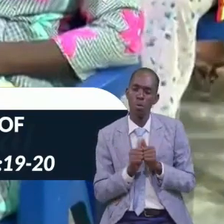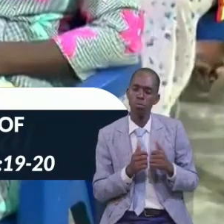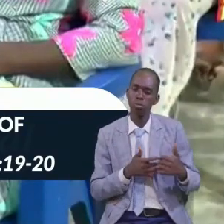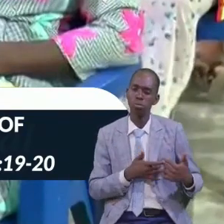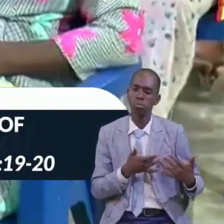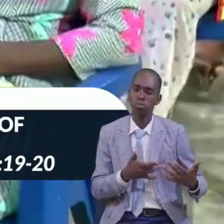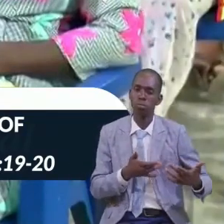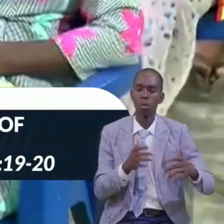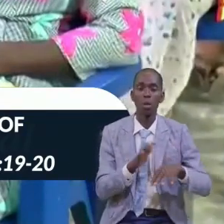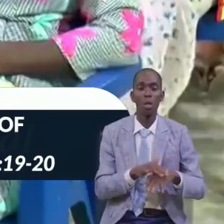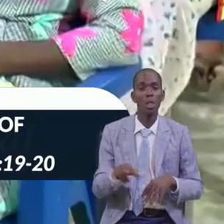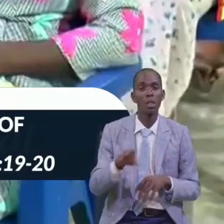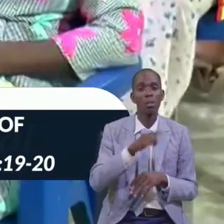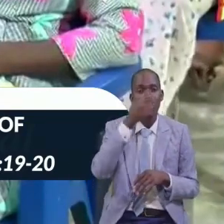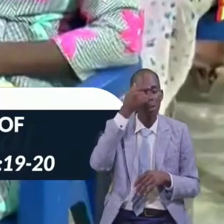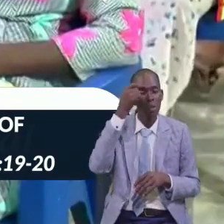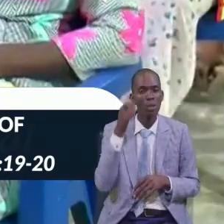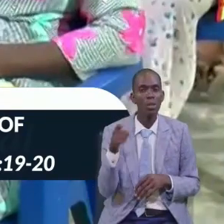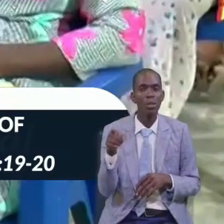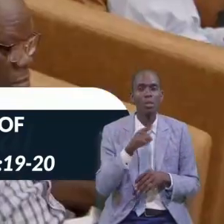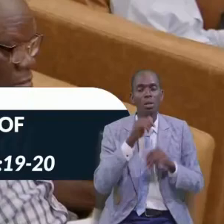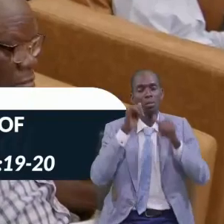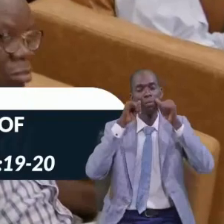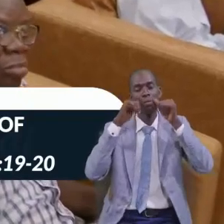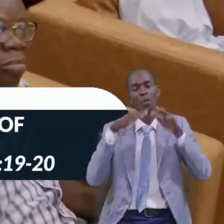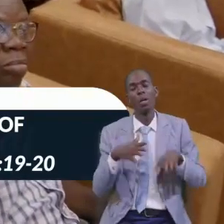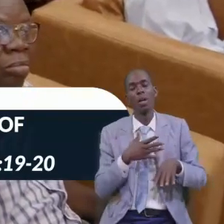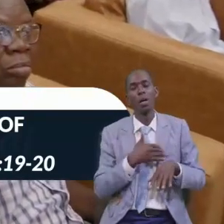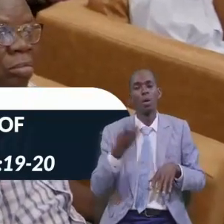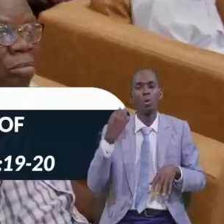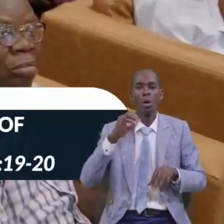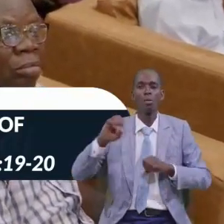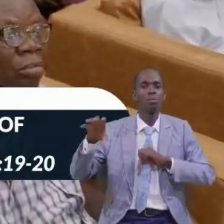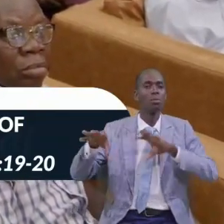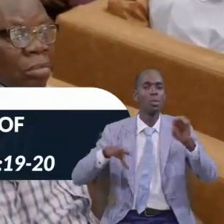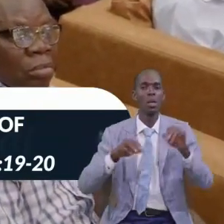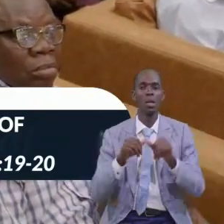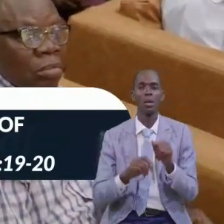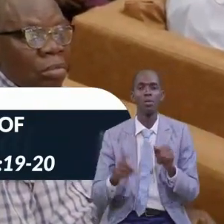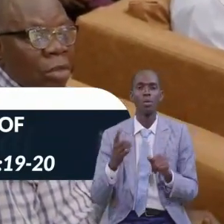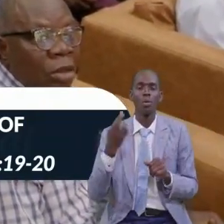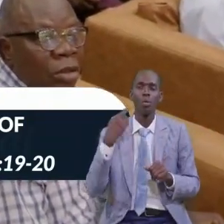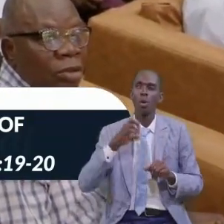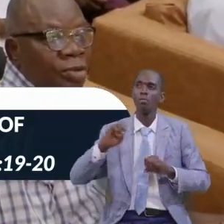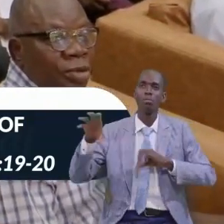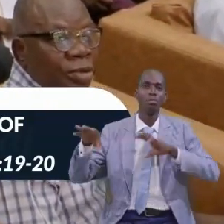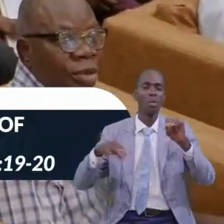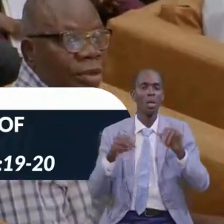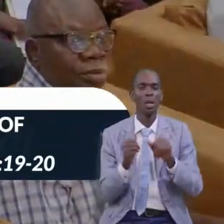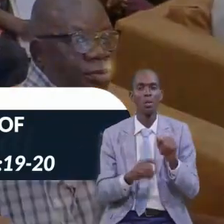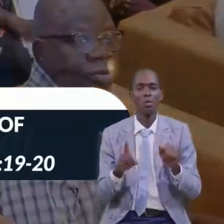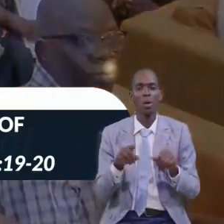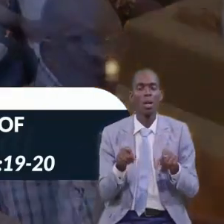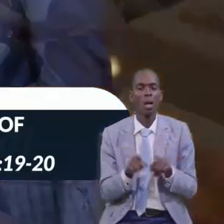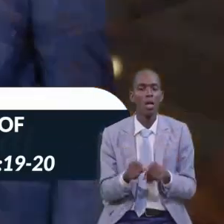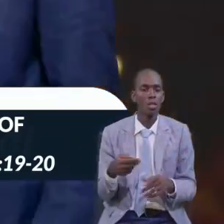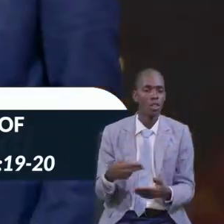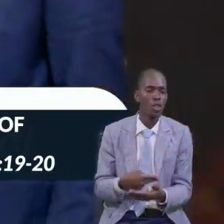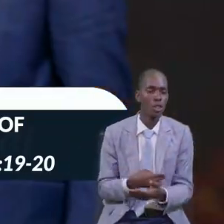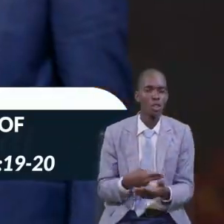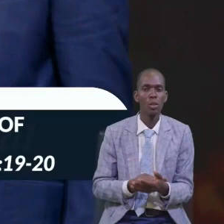them because they fainted and they were scattered abroad. They were scattered abroad as